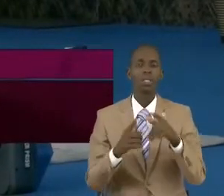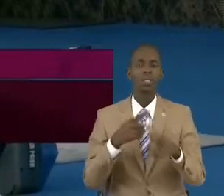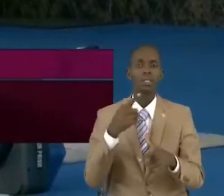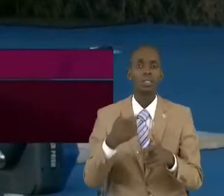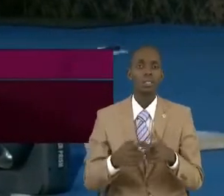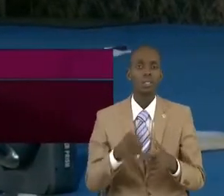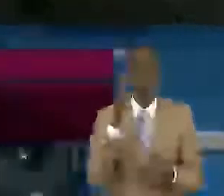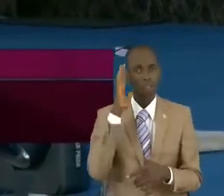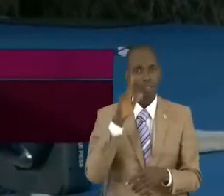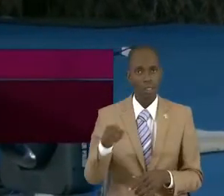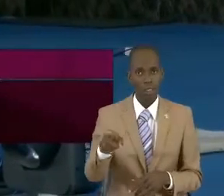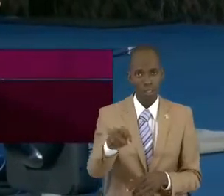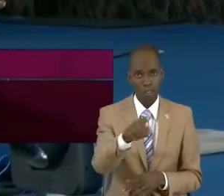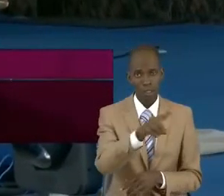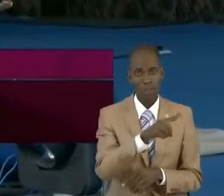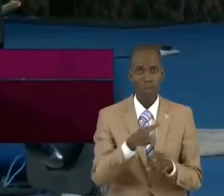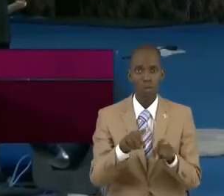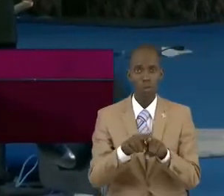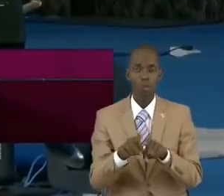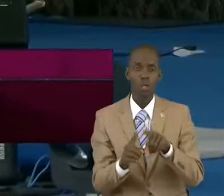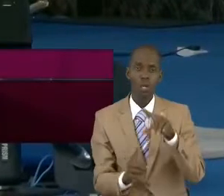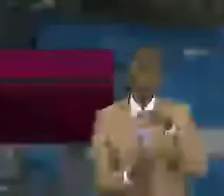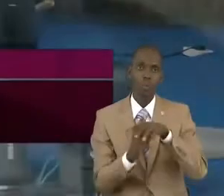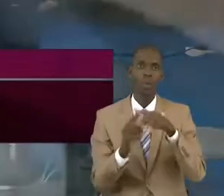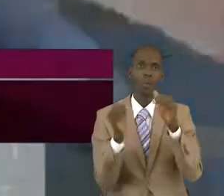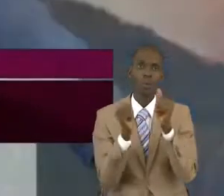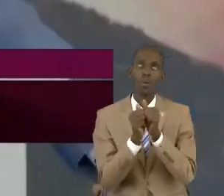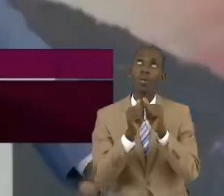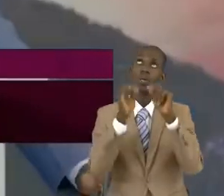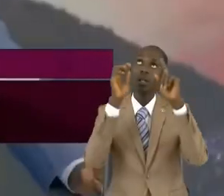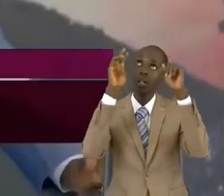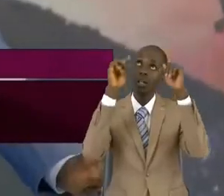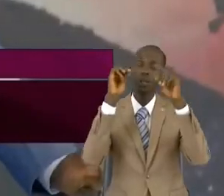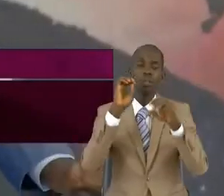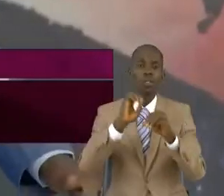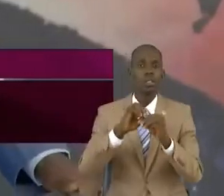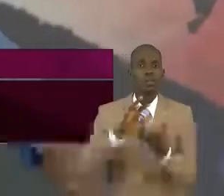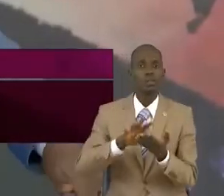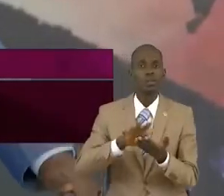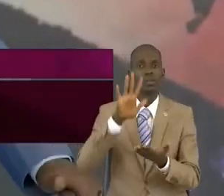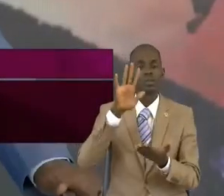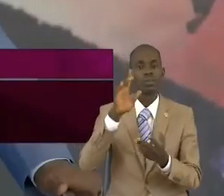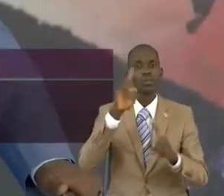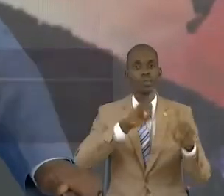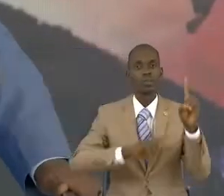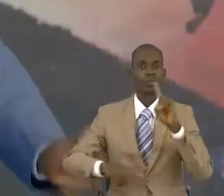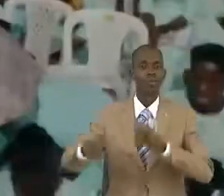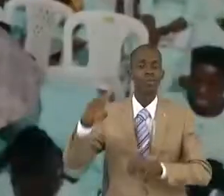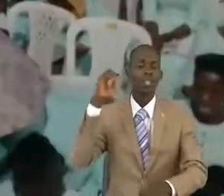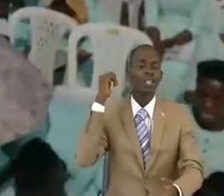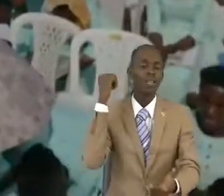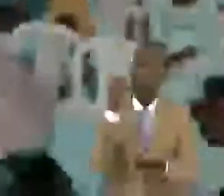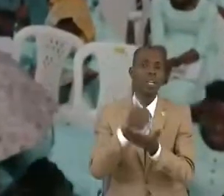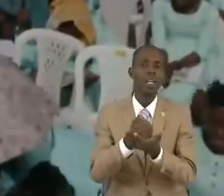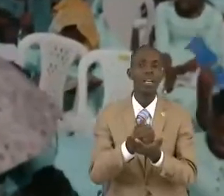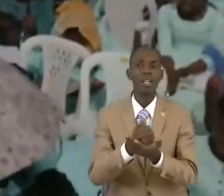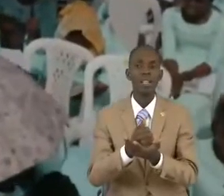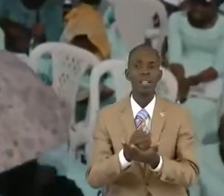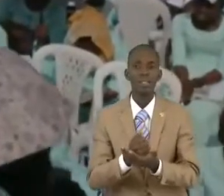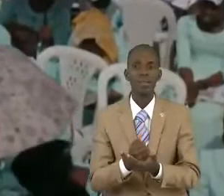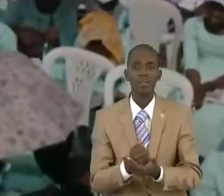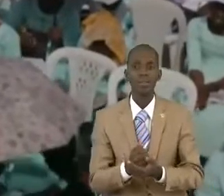shall ye also appear with him in glory. Give me a good Port Harcourt amen. Amen.